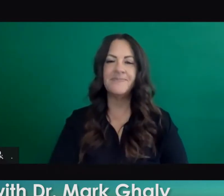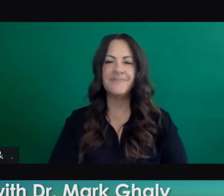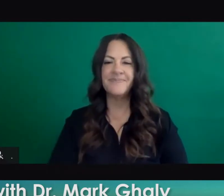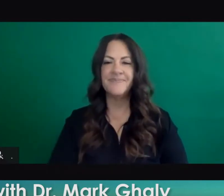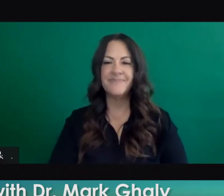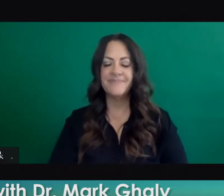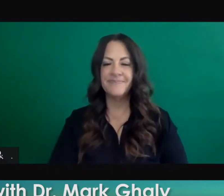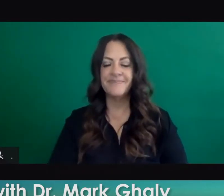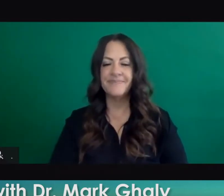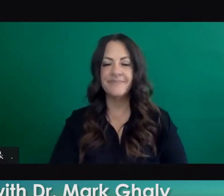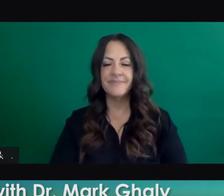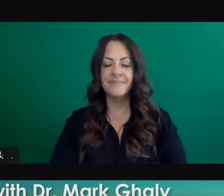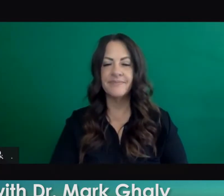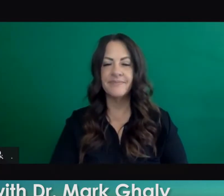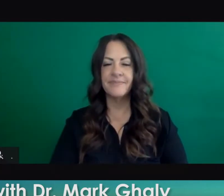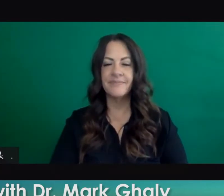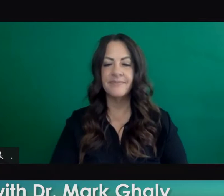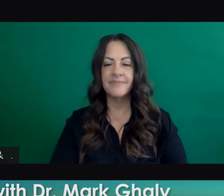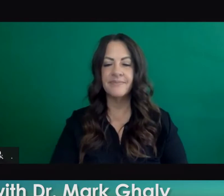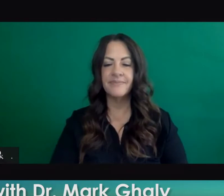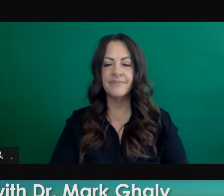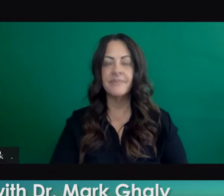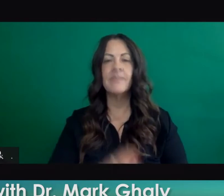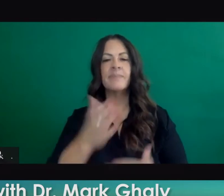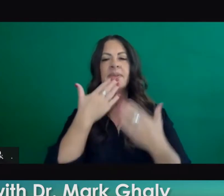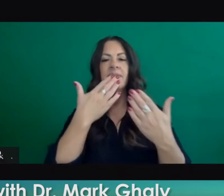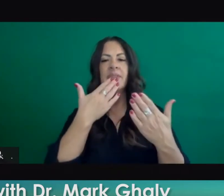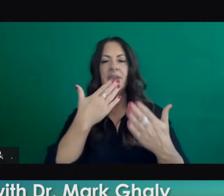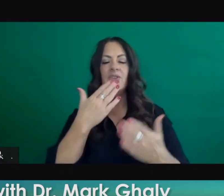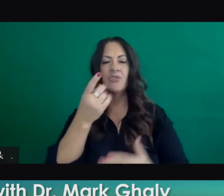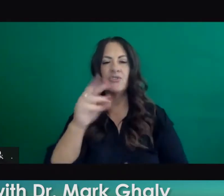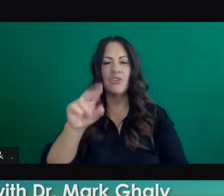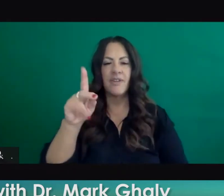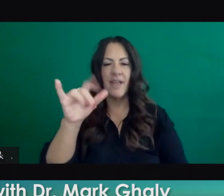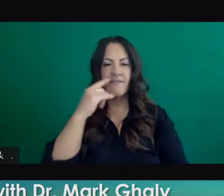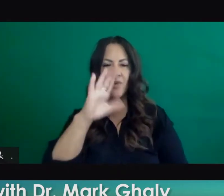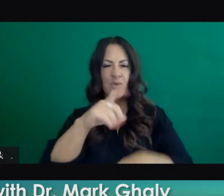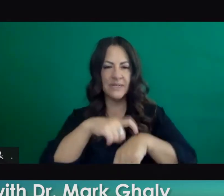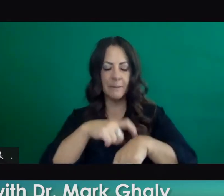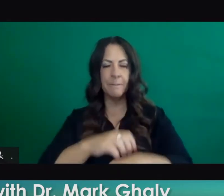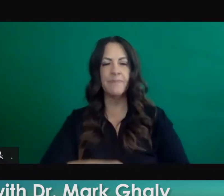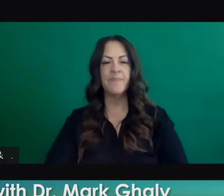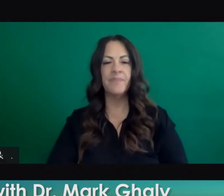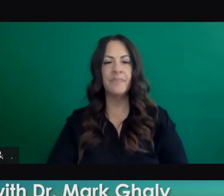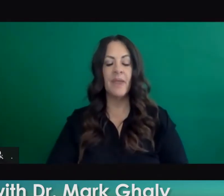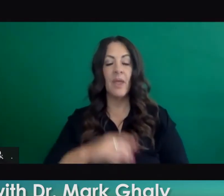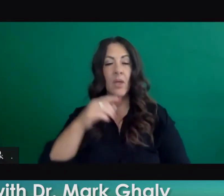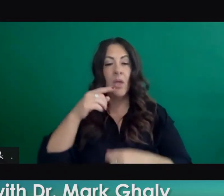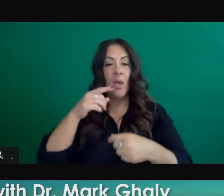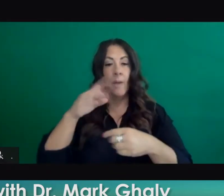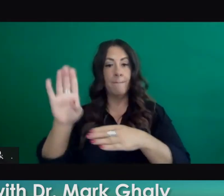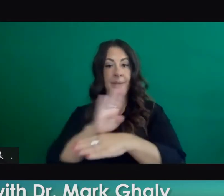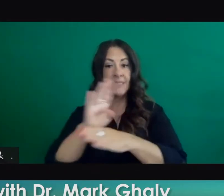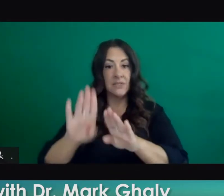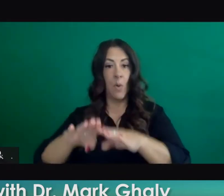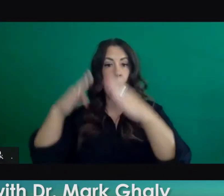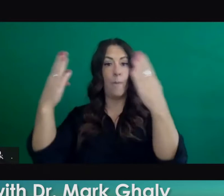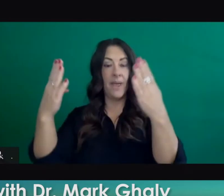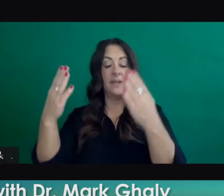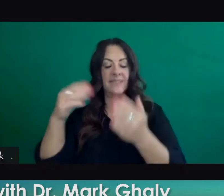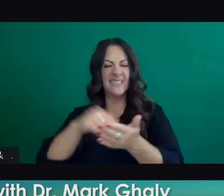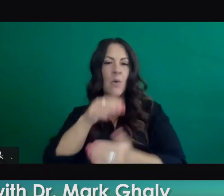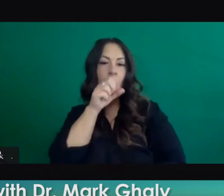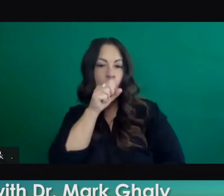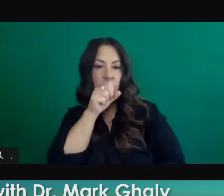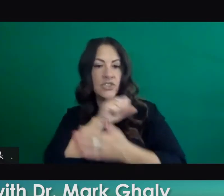you. Thanks for taking our questions. Appreciate it. As more businesses reopen, especially here in Orange County, and there's been